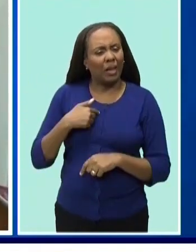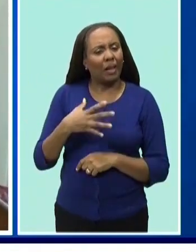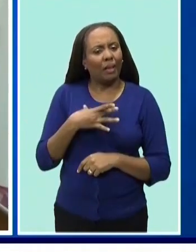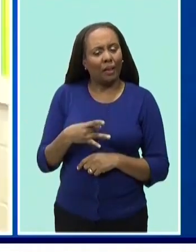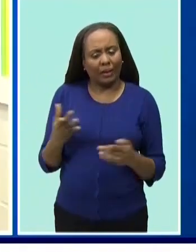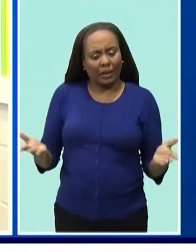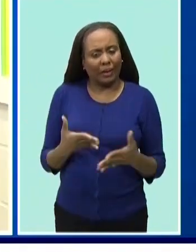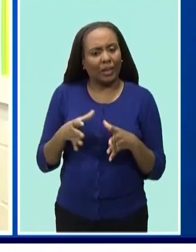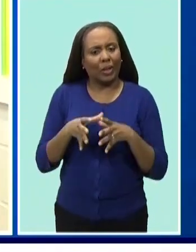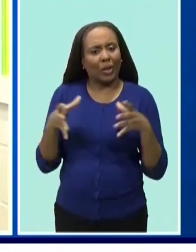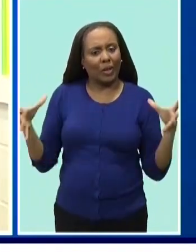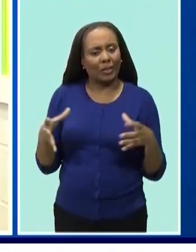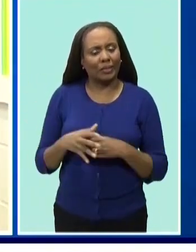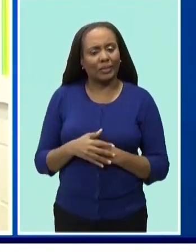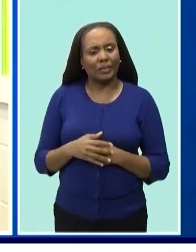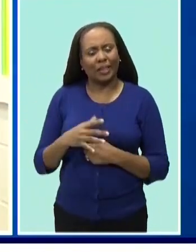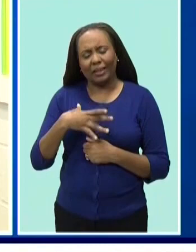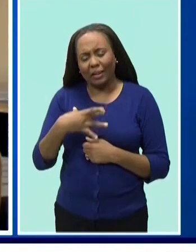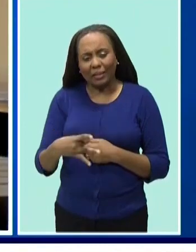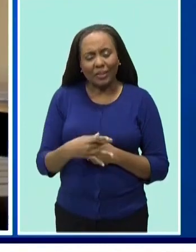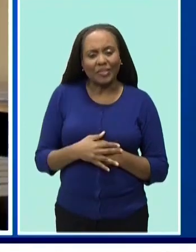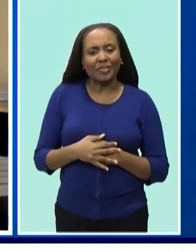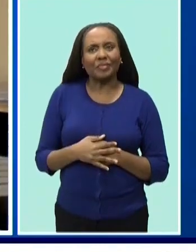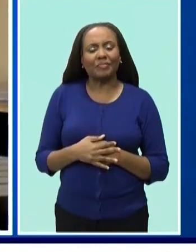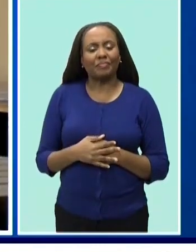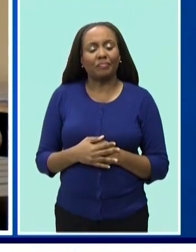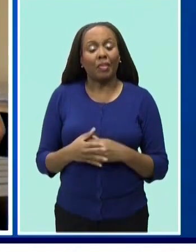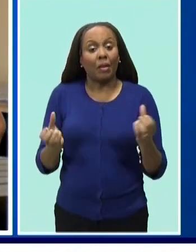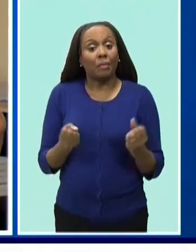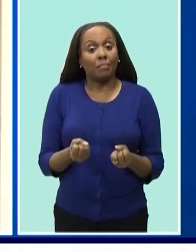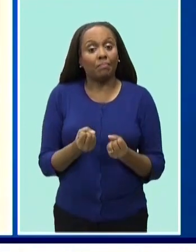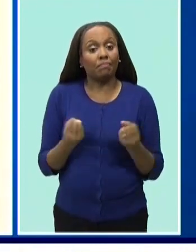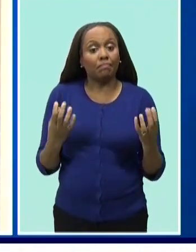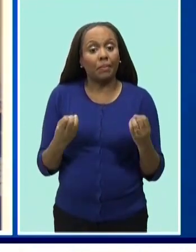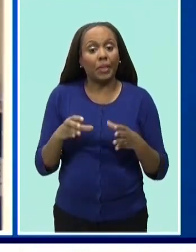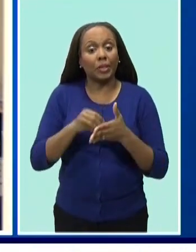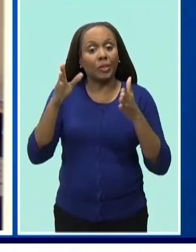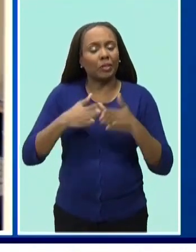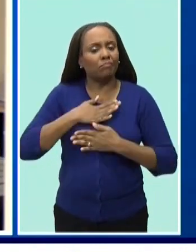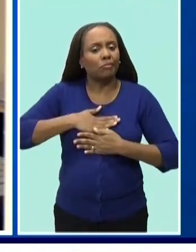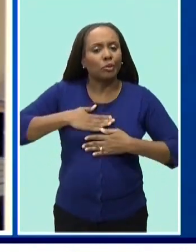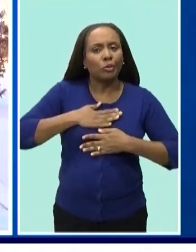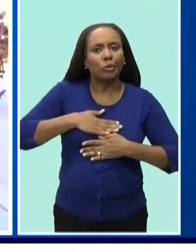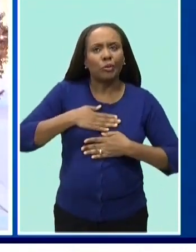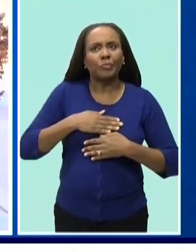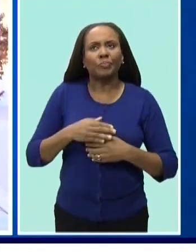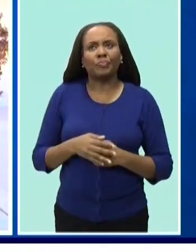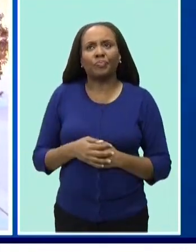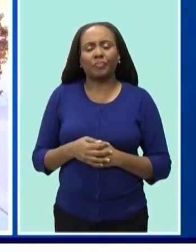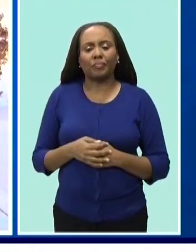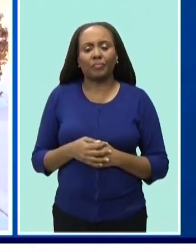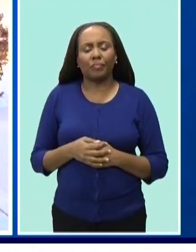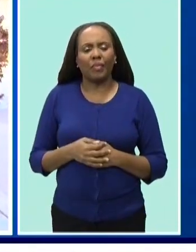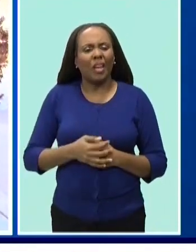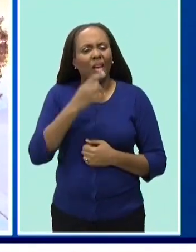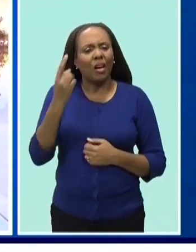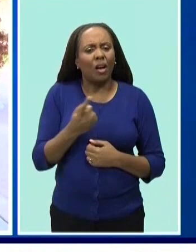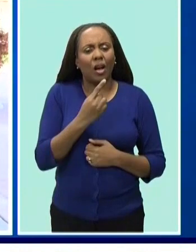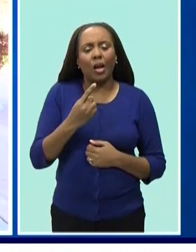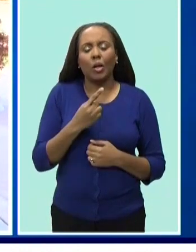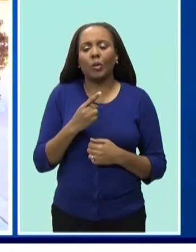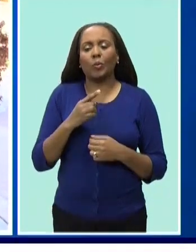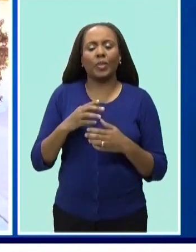lot. Many of the students have been enjoying their experience here in Barbados. It's always new, getting into a new place and